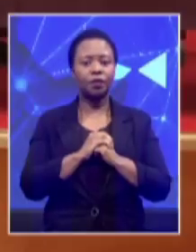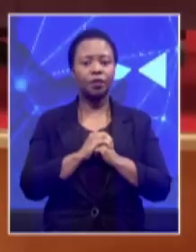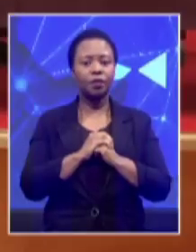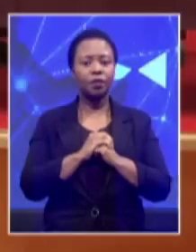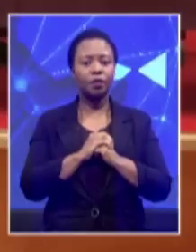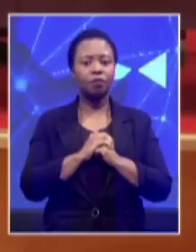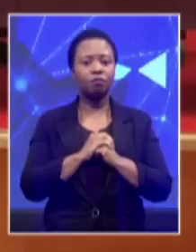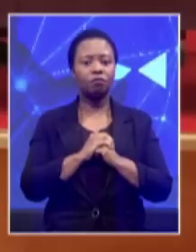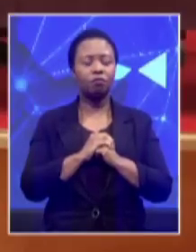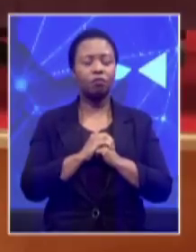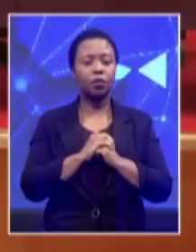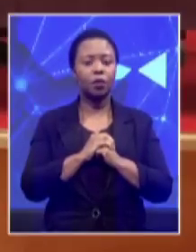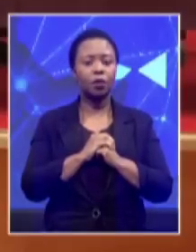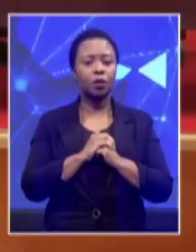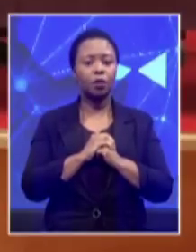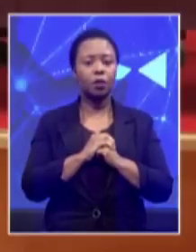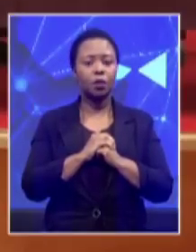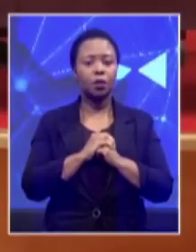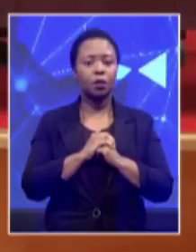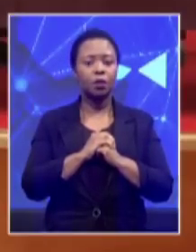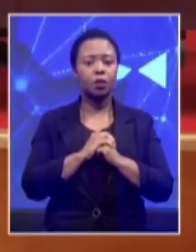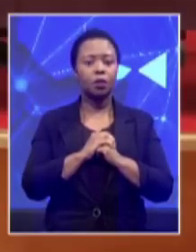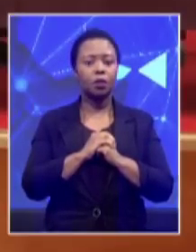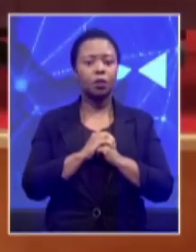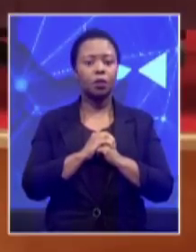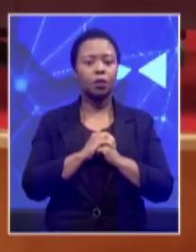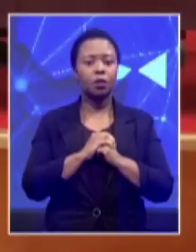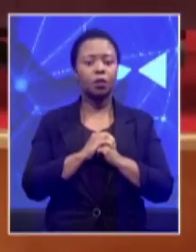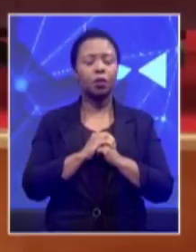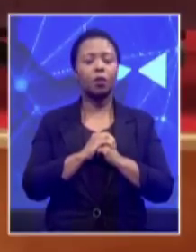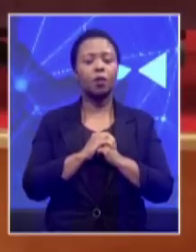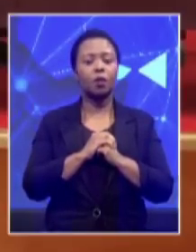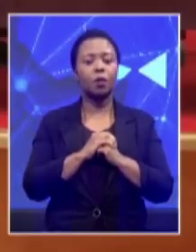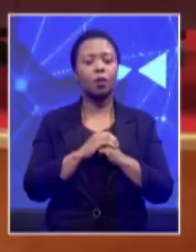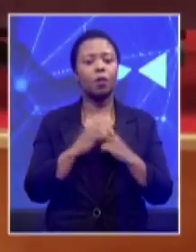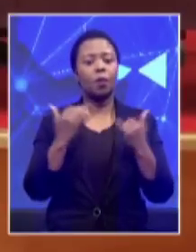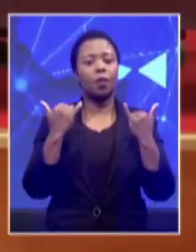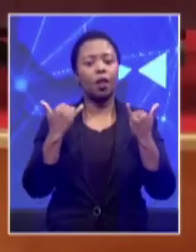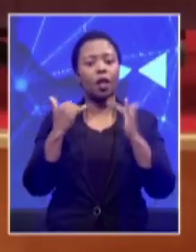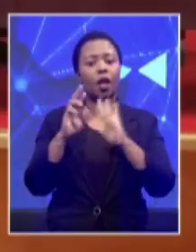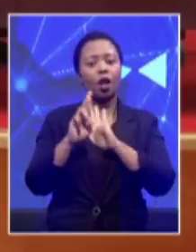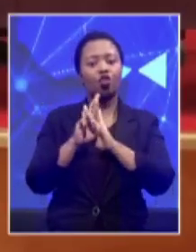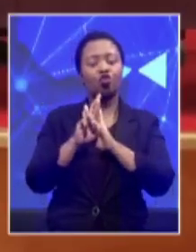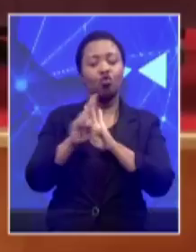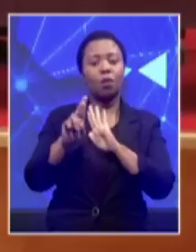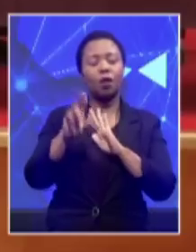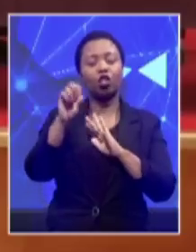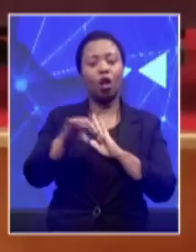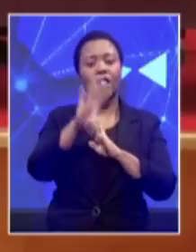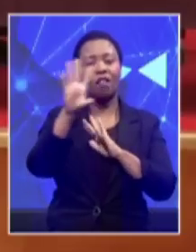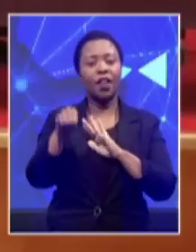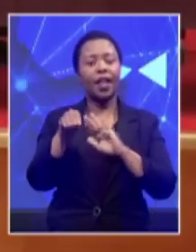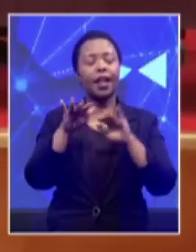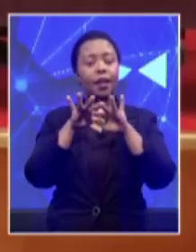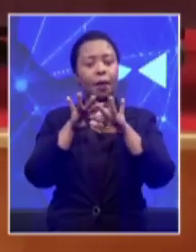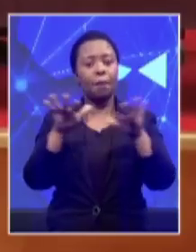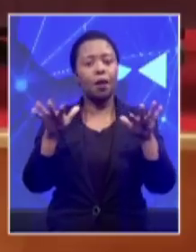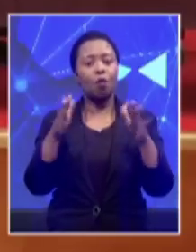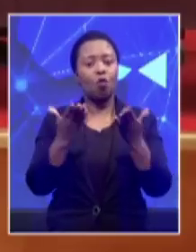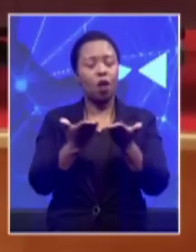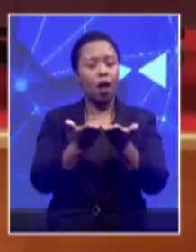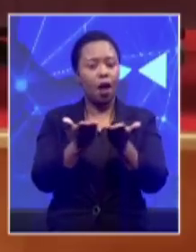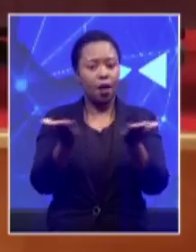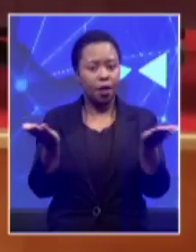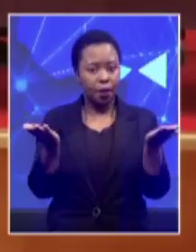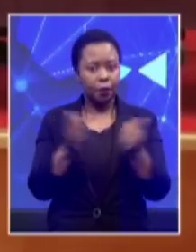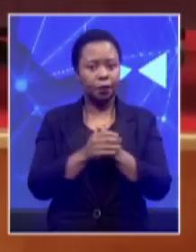Call upon us and appeal to the conscience of the representatives of African peoples who are here to take up